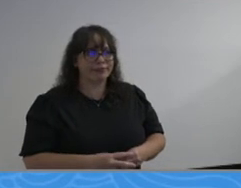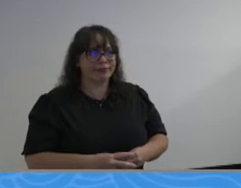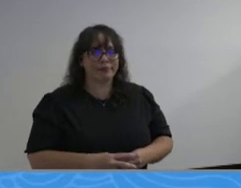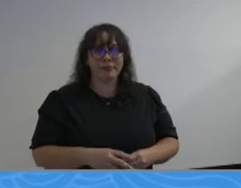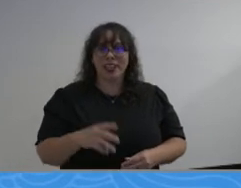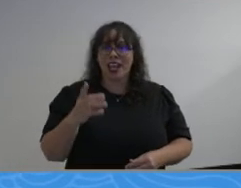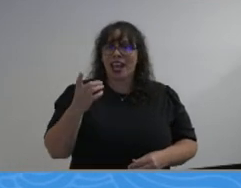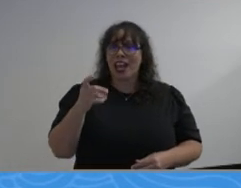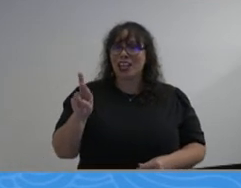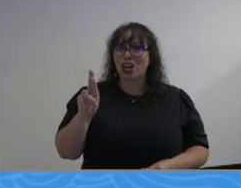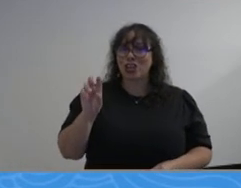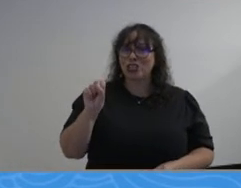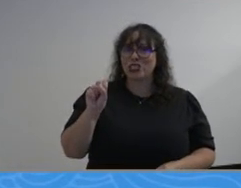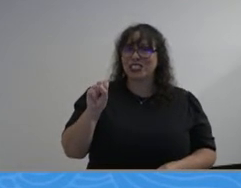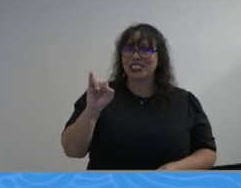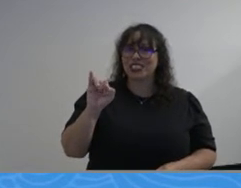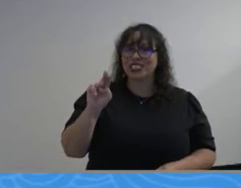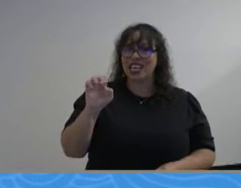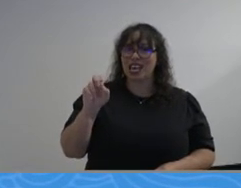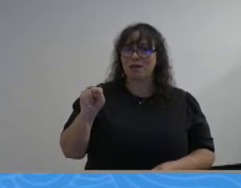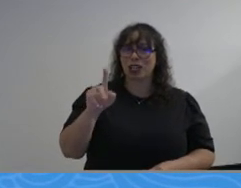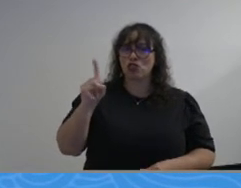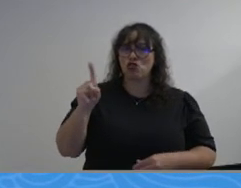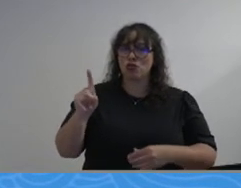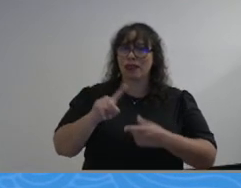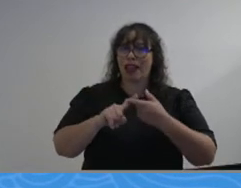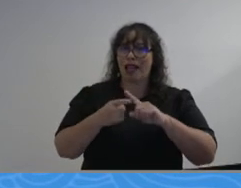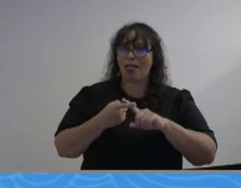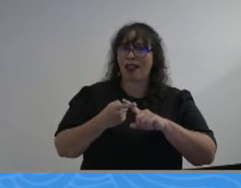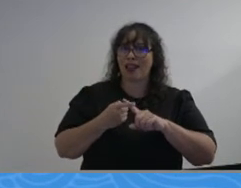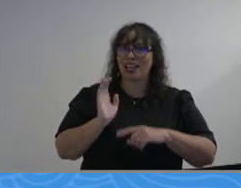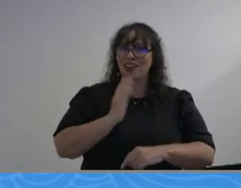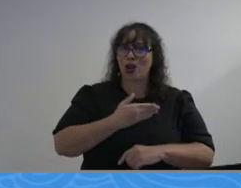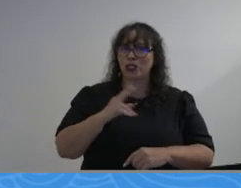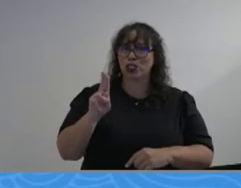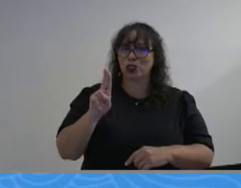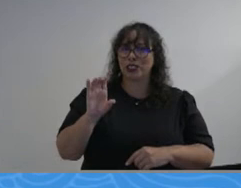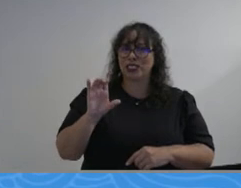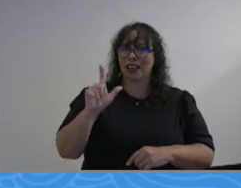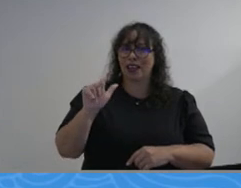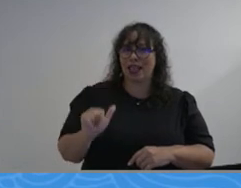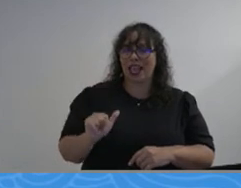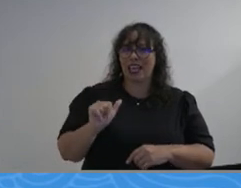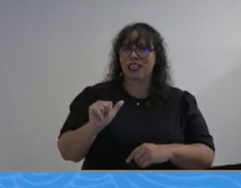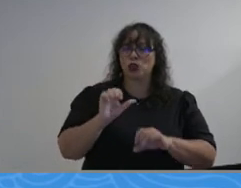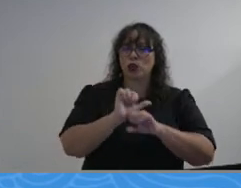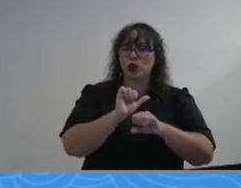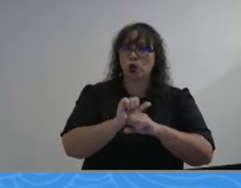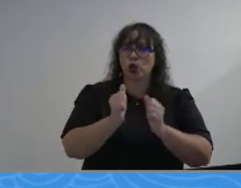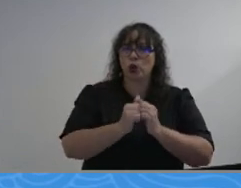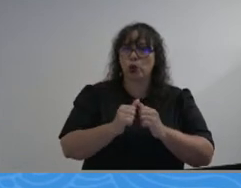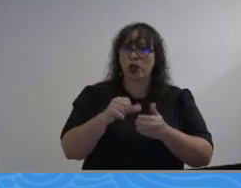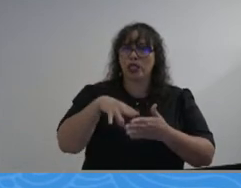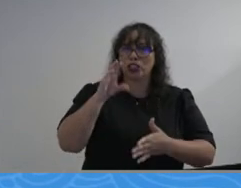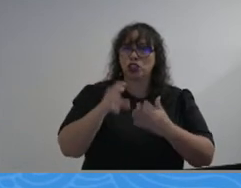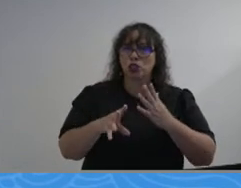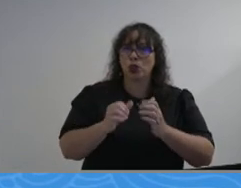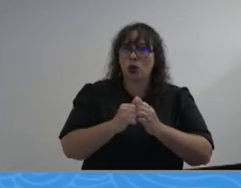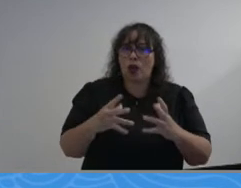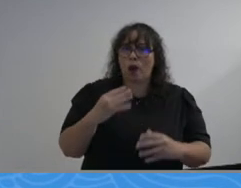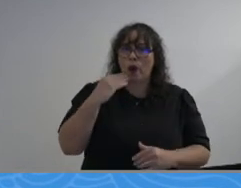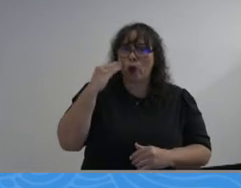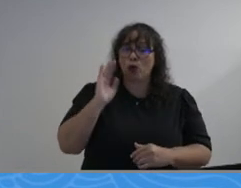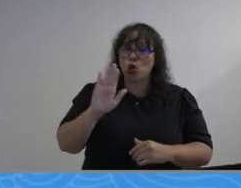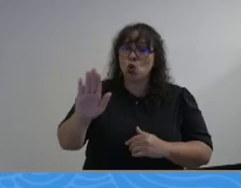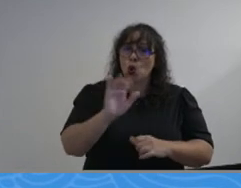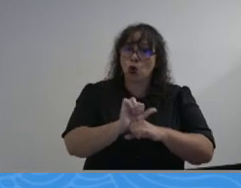Dr. Simon, you know, you have been an ally of ours with UCLA as we've done some work around student homelessness, and your work has been critical there,